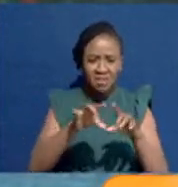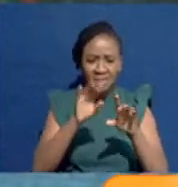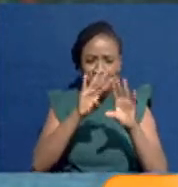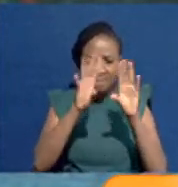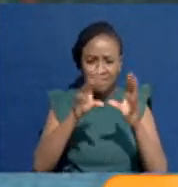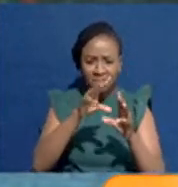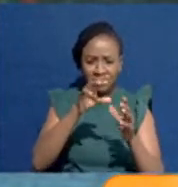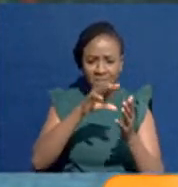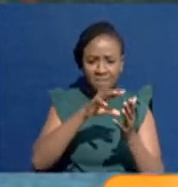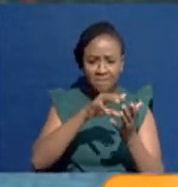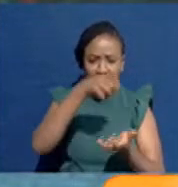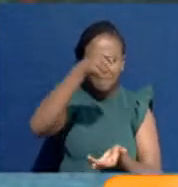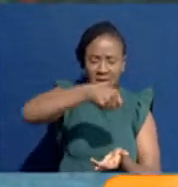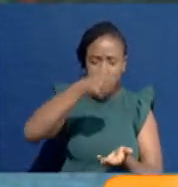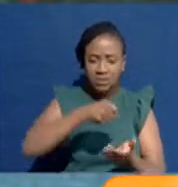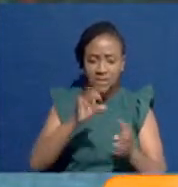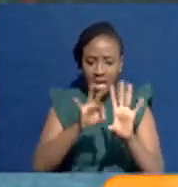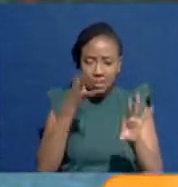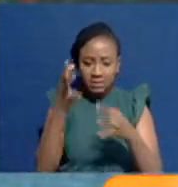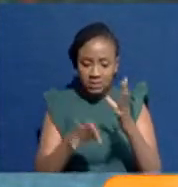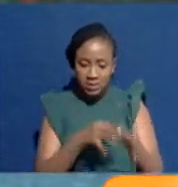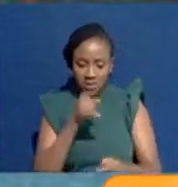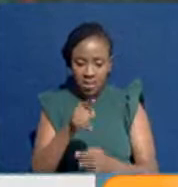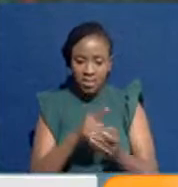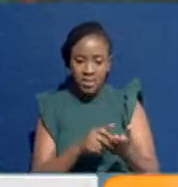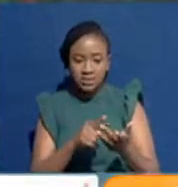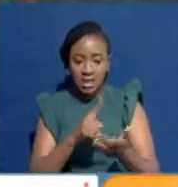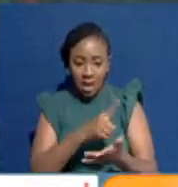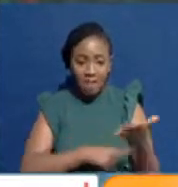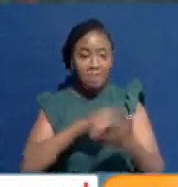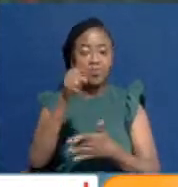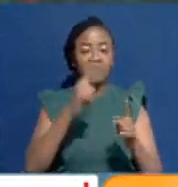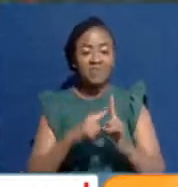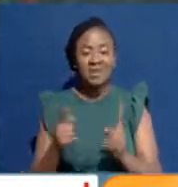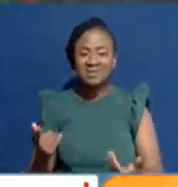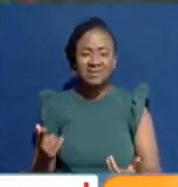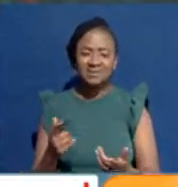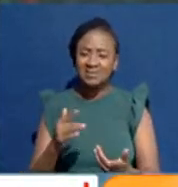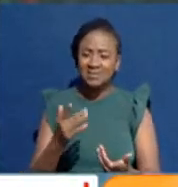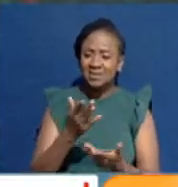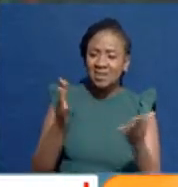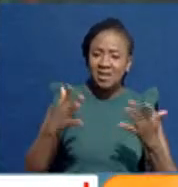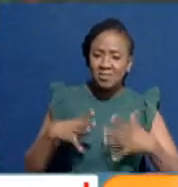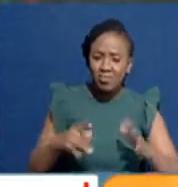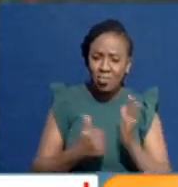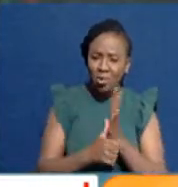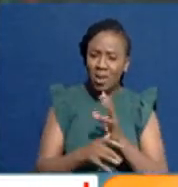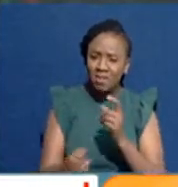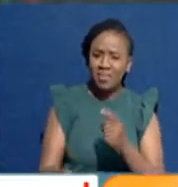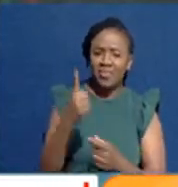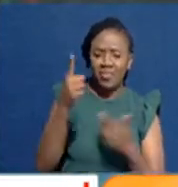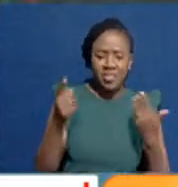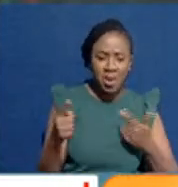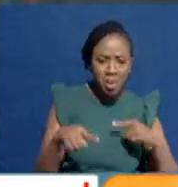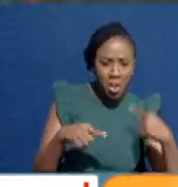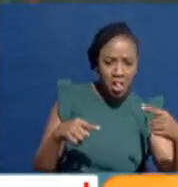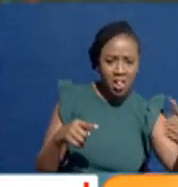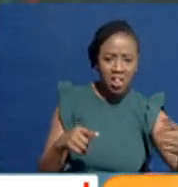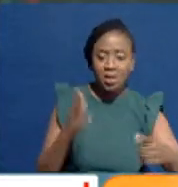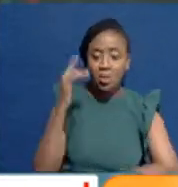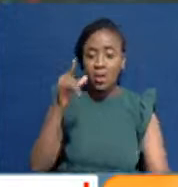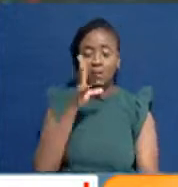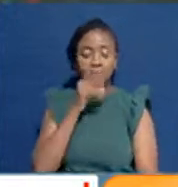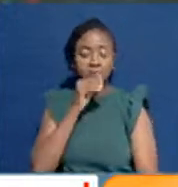were passed in a House that was disorderly, which in fact is also an illegality in itself. Because the minute the Speaker says